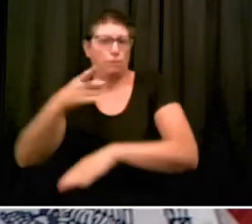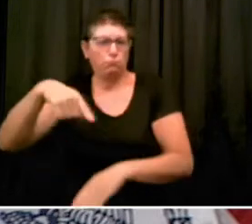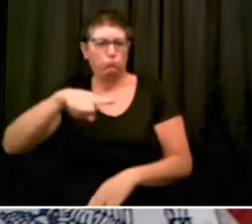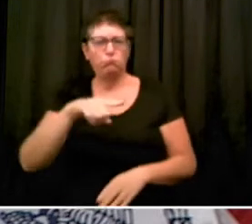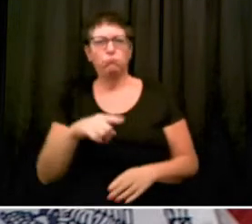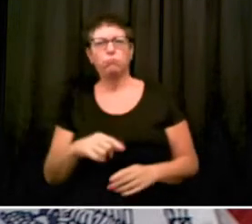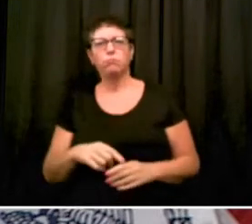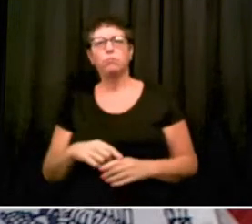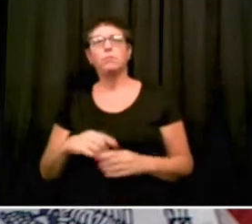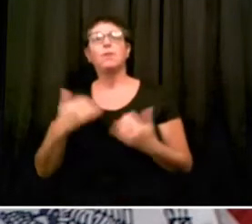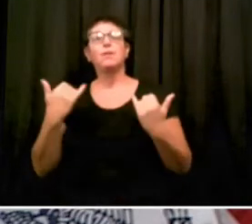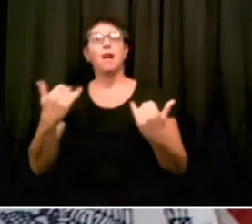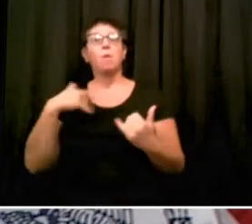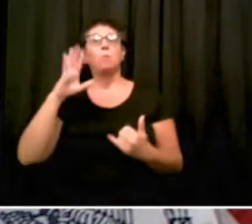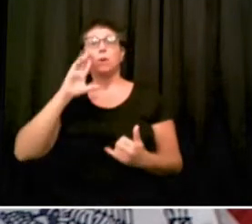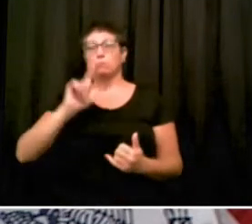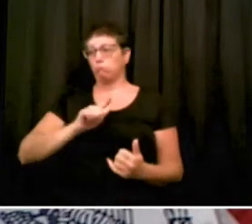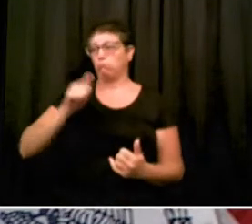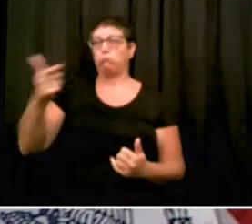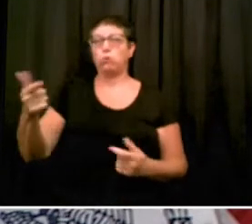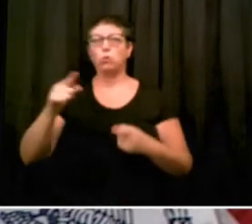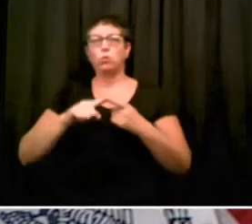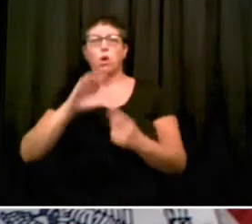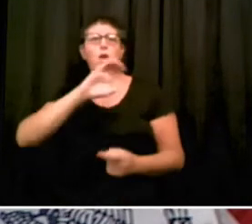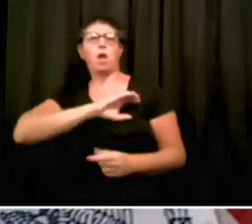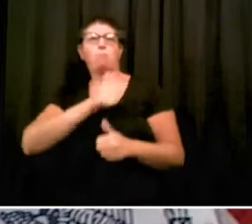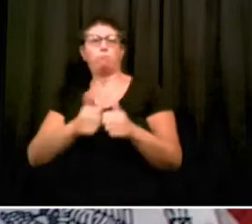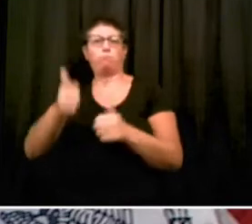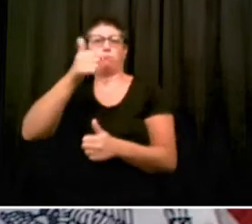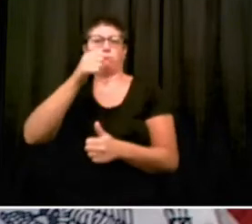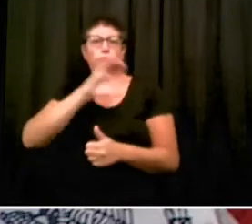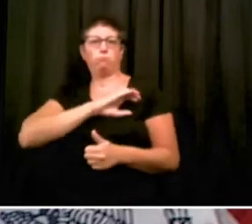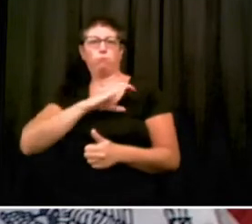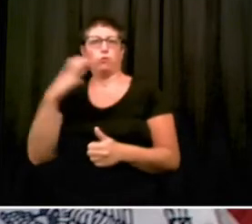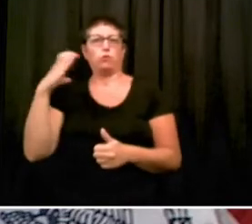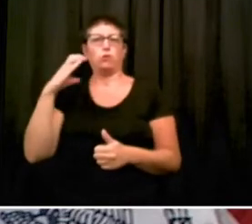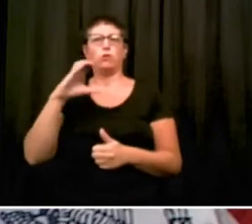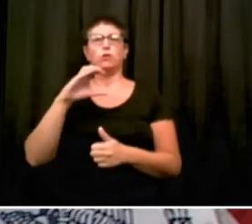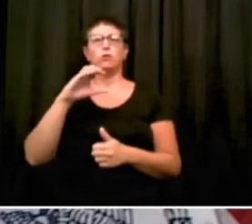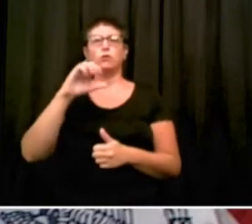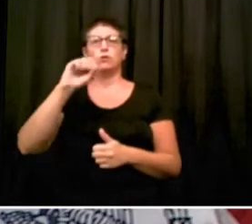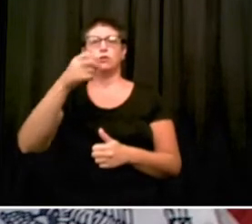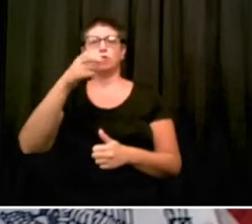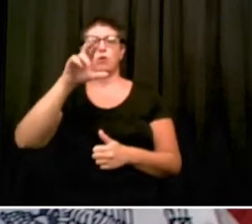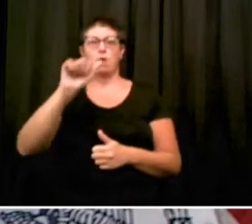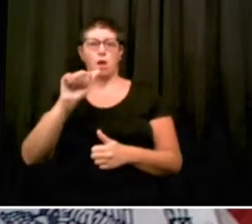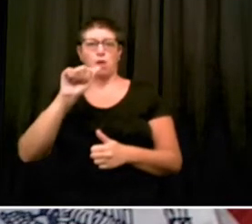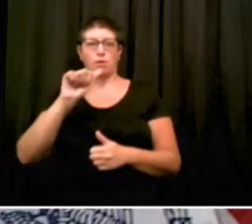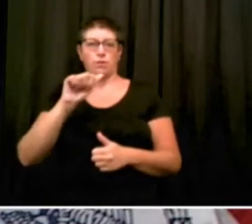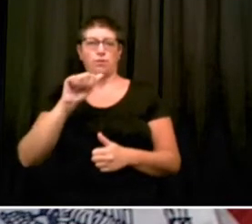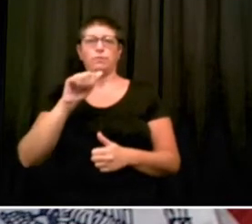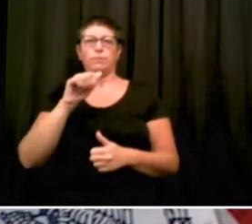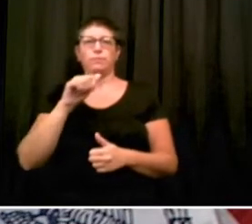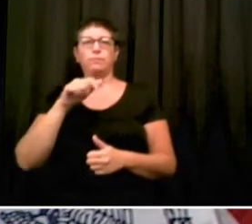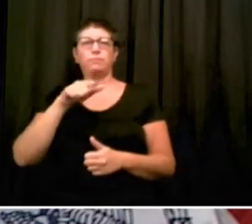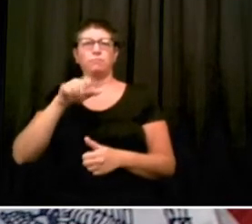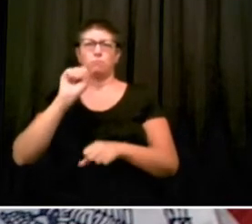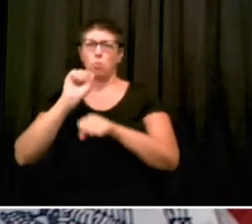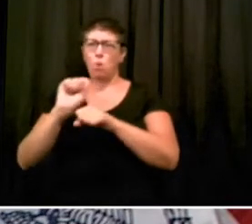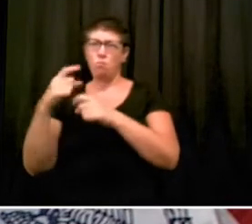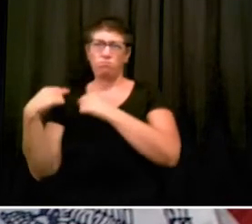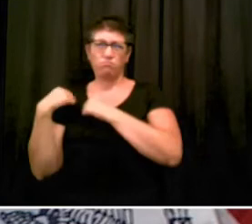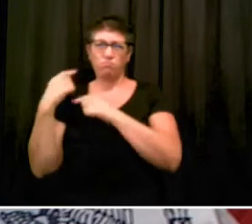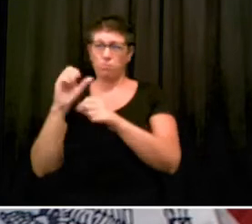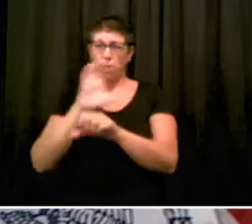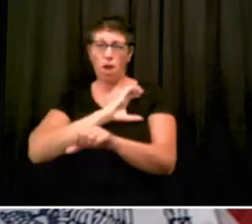years, continued to improve this department, whatever title he held, continued the effort to make the department both better